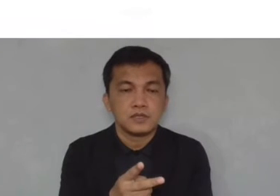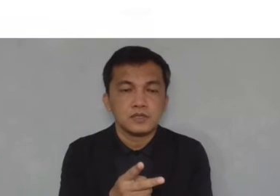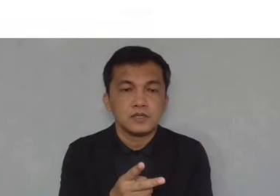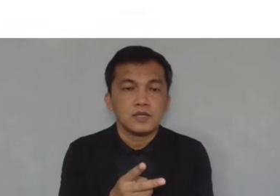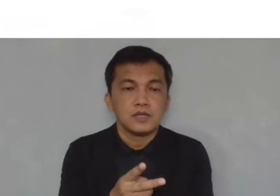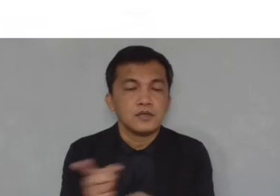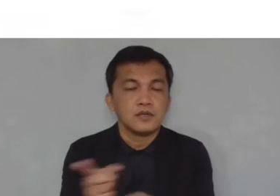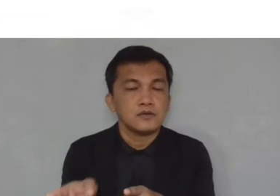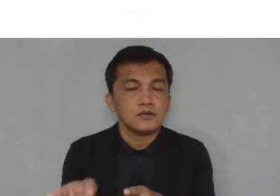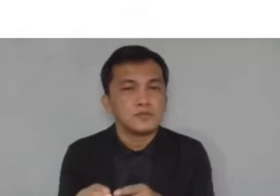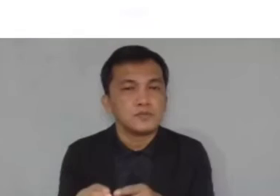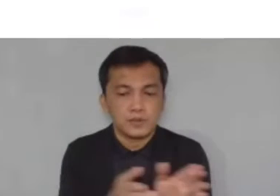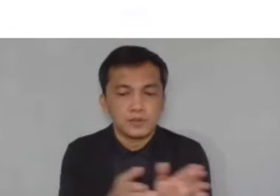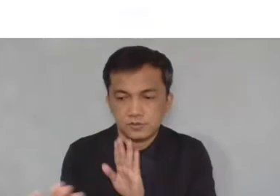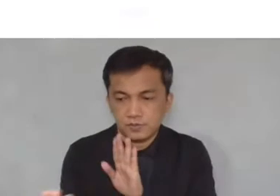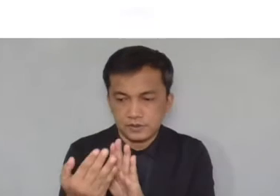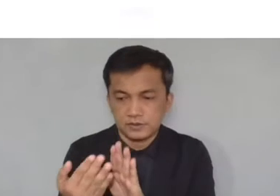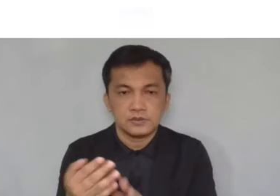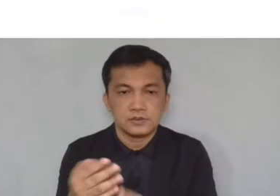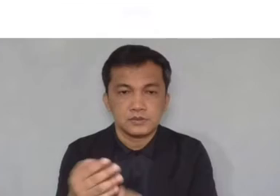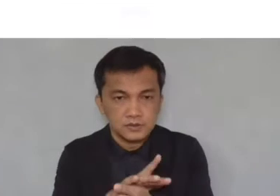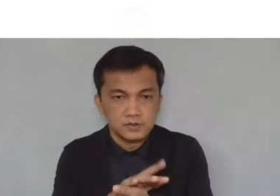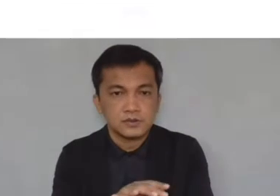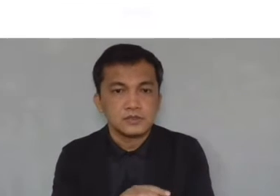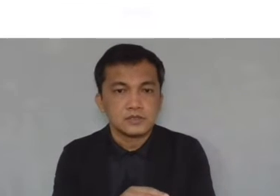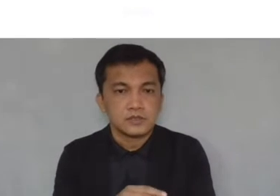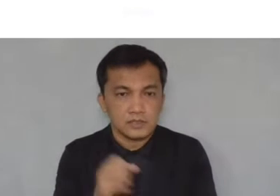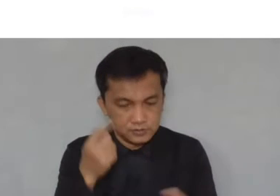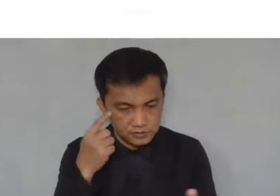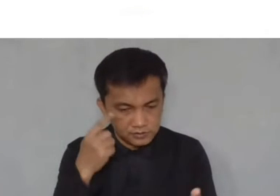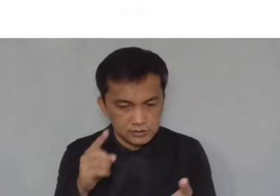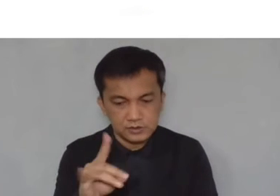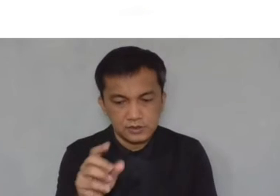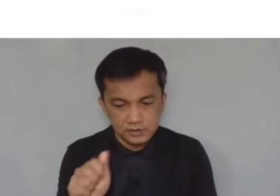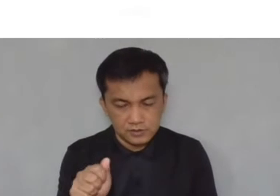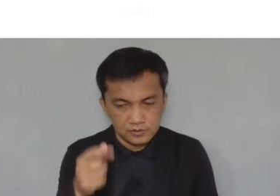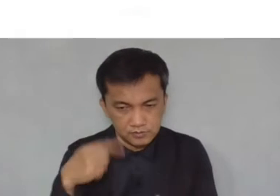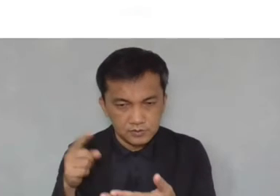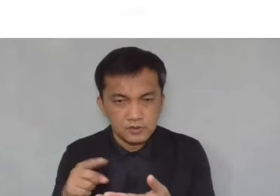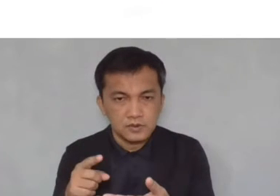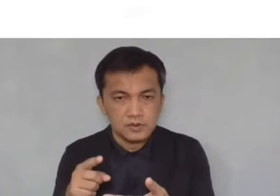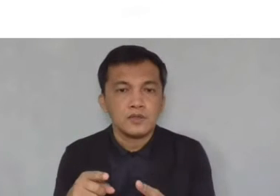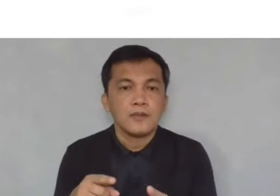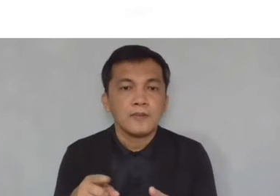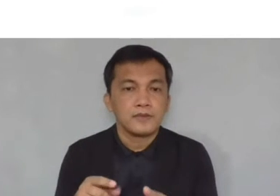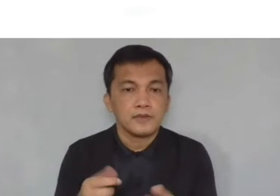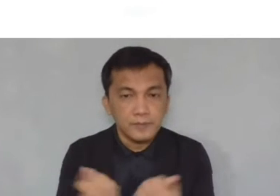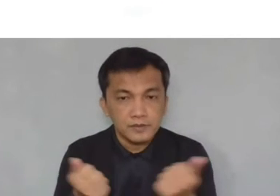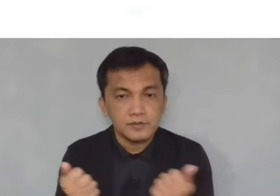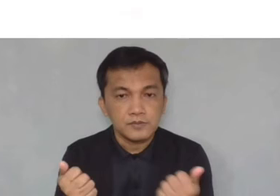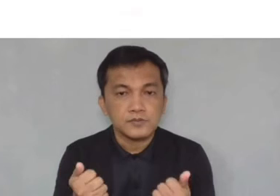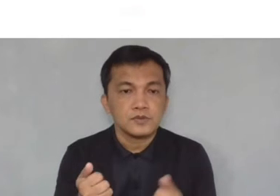infected. Can analyze the data real time for counter-checking measures initially instituted,